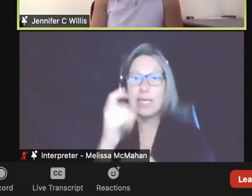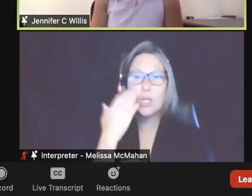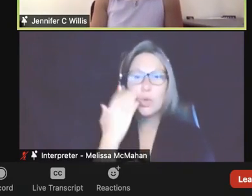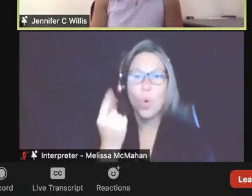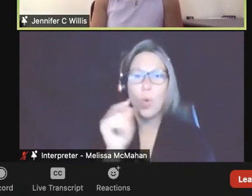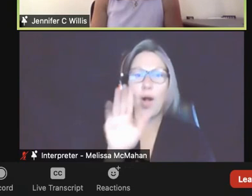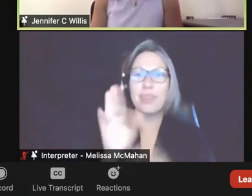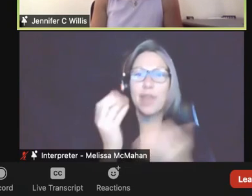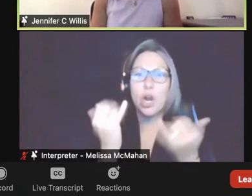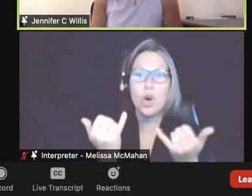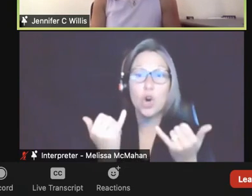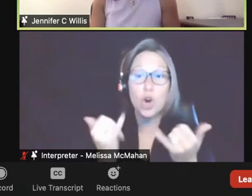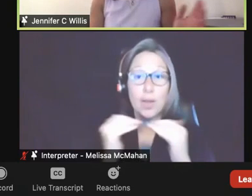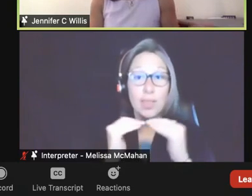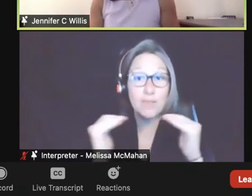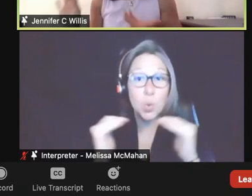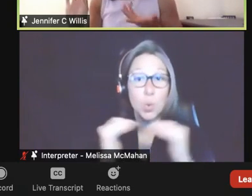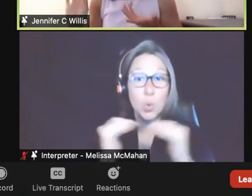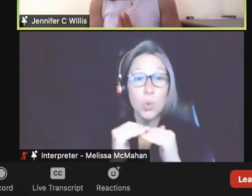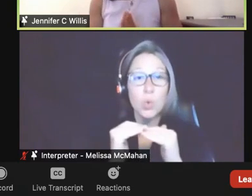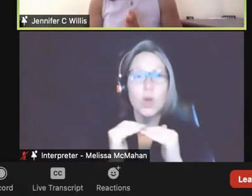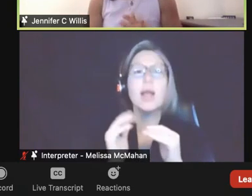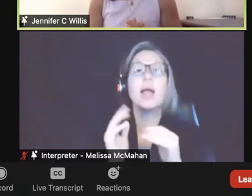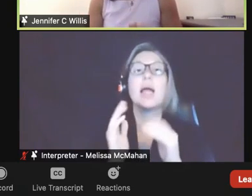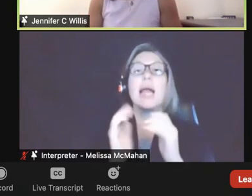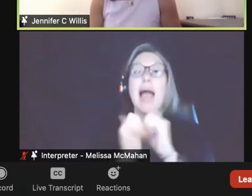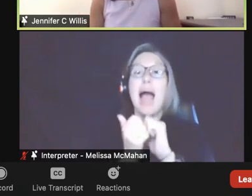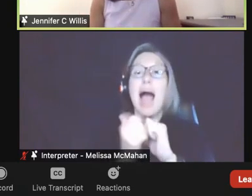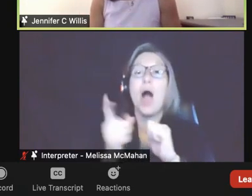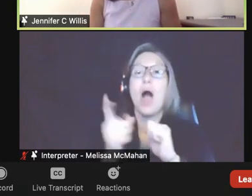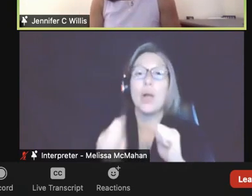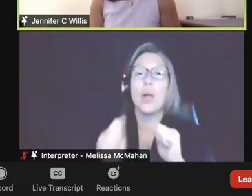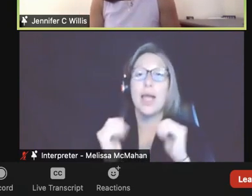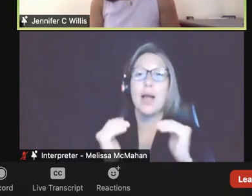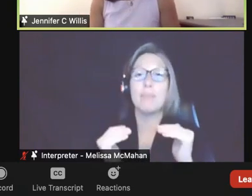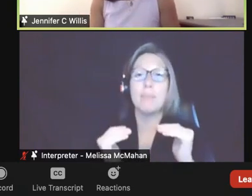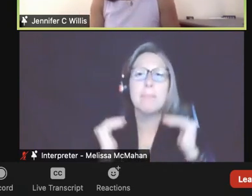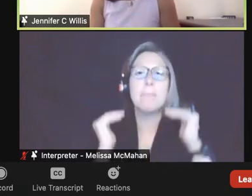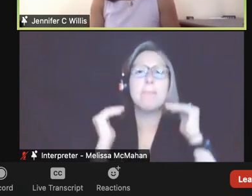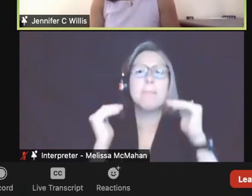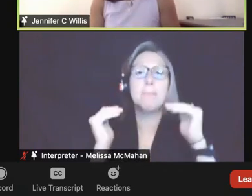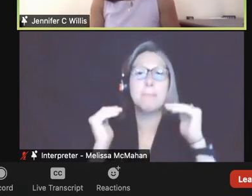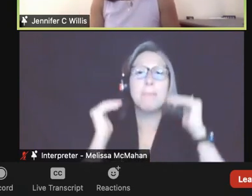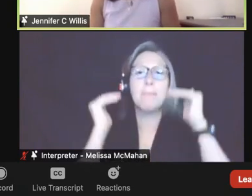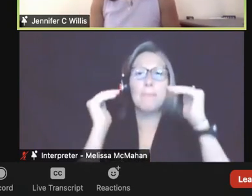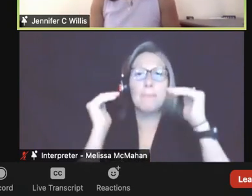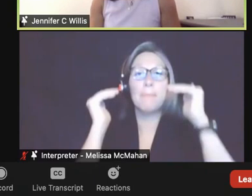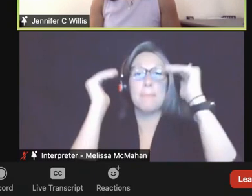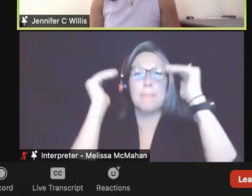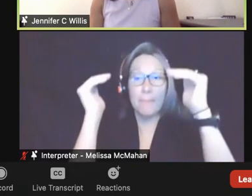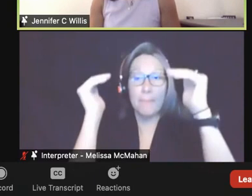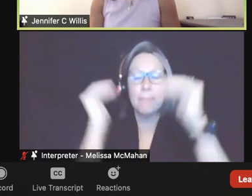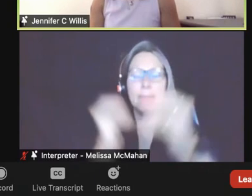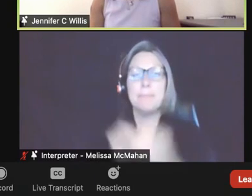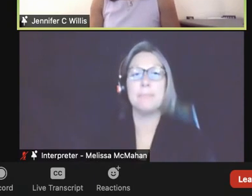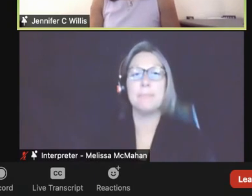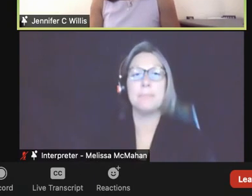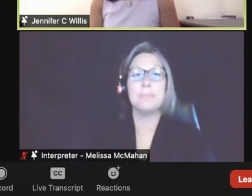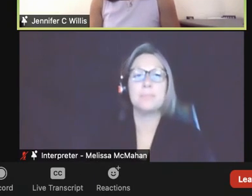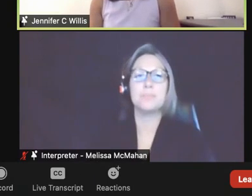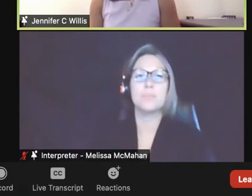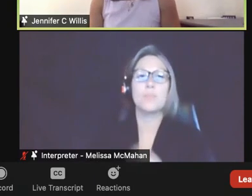current level is and how we can bridge them and move them to the next, increase their opportunities to move them to the next level.